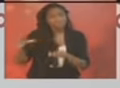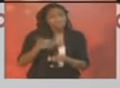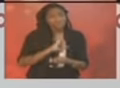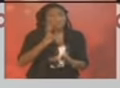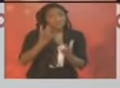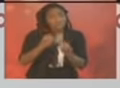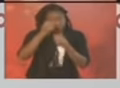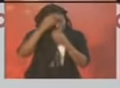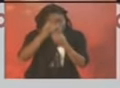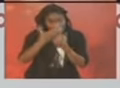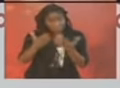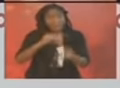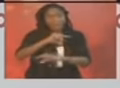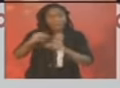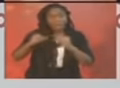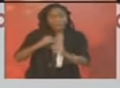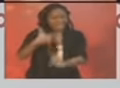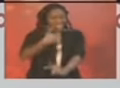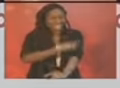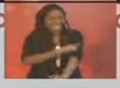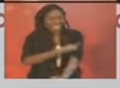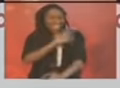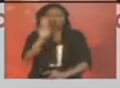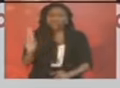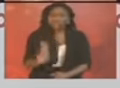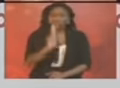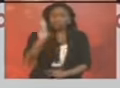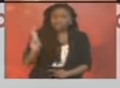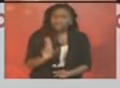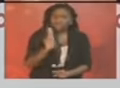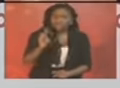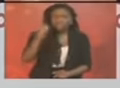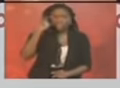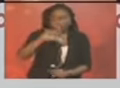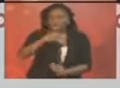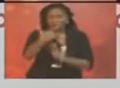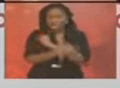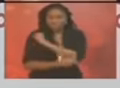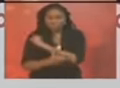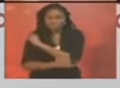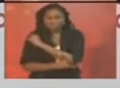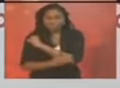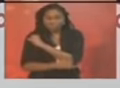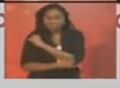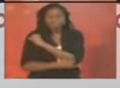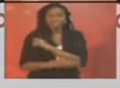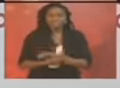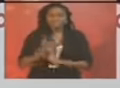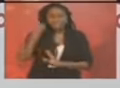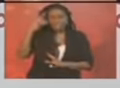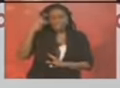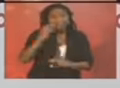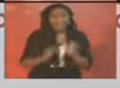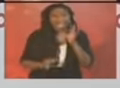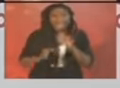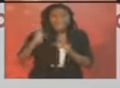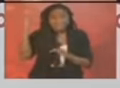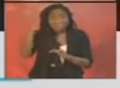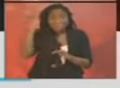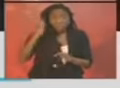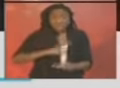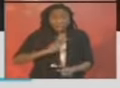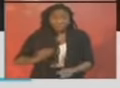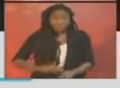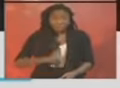in other countries under emergency use authorizations as it relates to pregnant women. Can I have the first